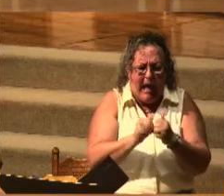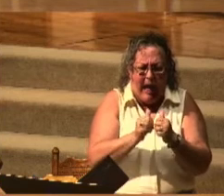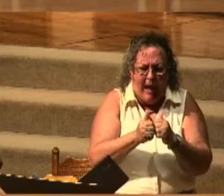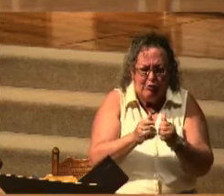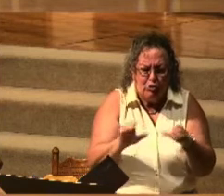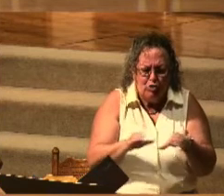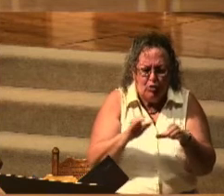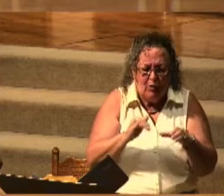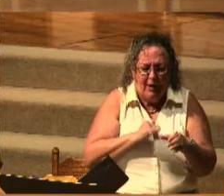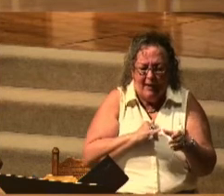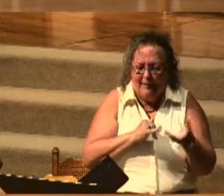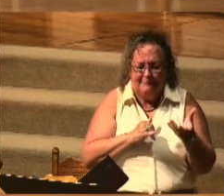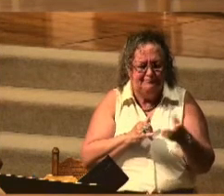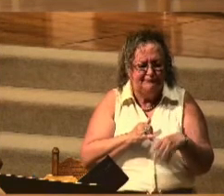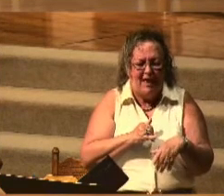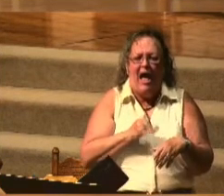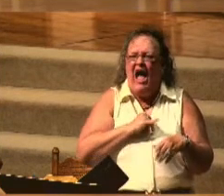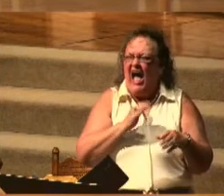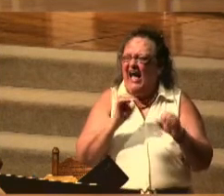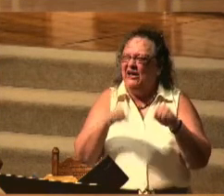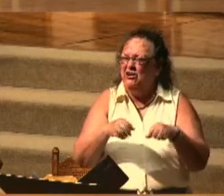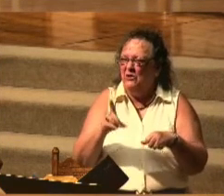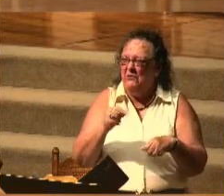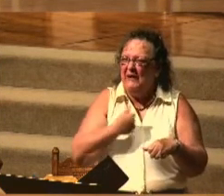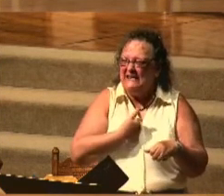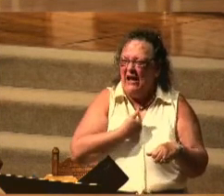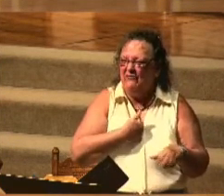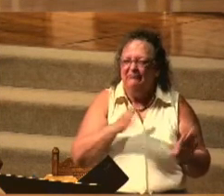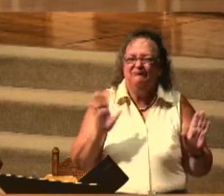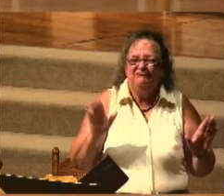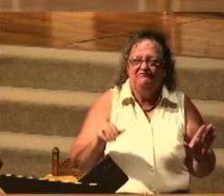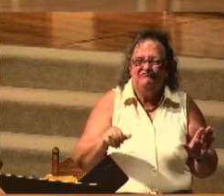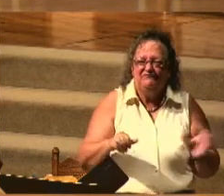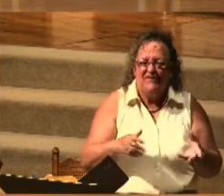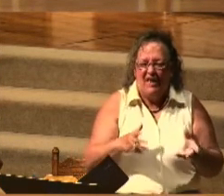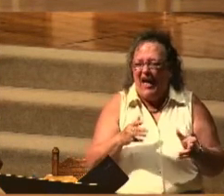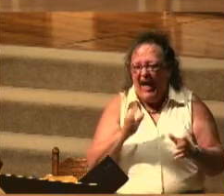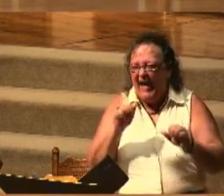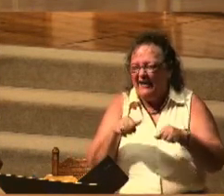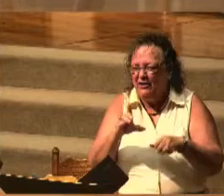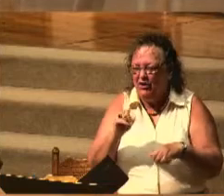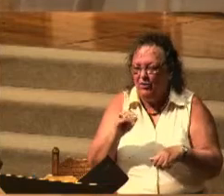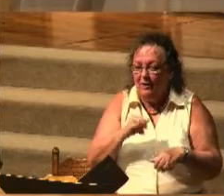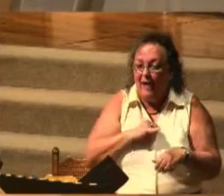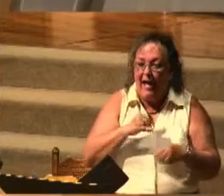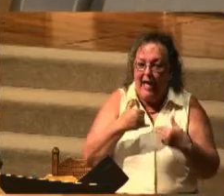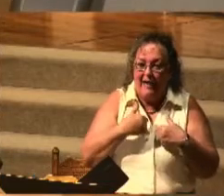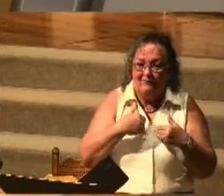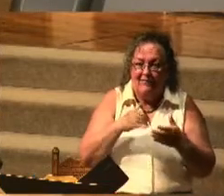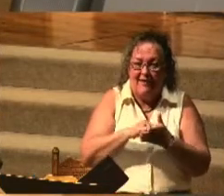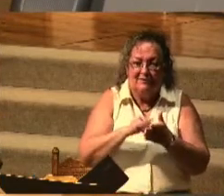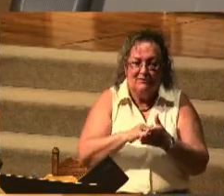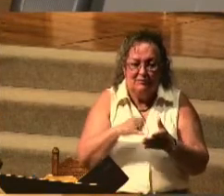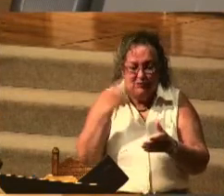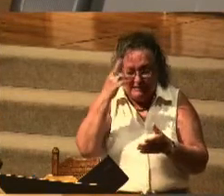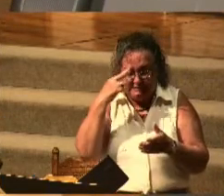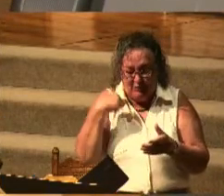I'm a firm believer of not, I can do it myself. Yeah, and I have, and that's why we throw it